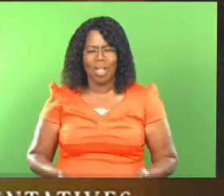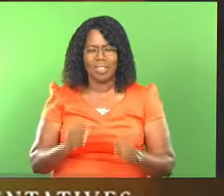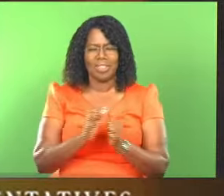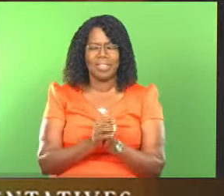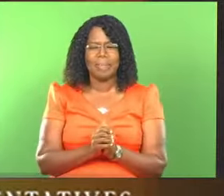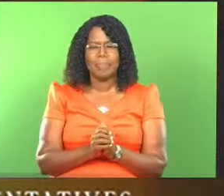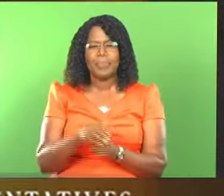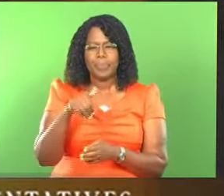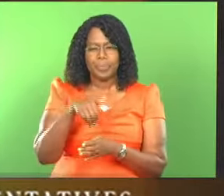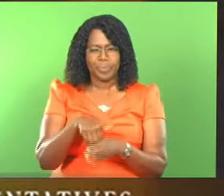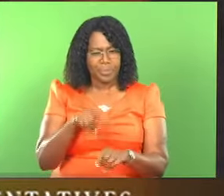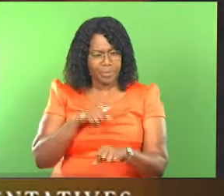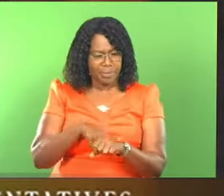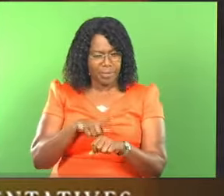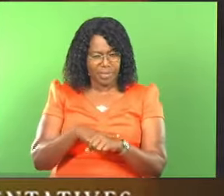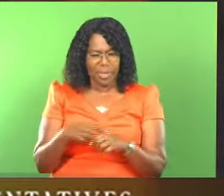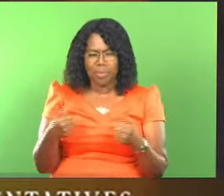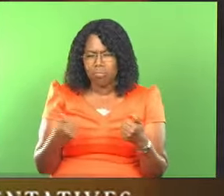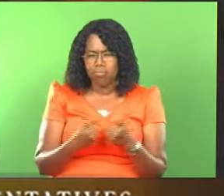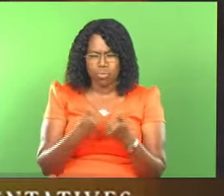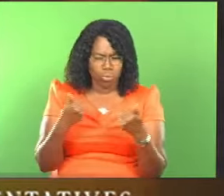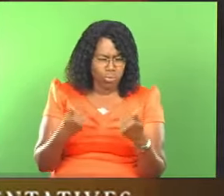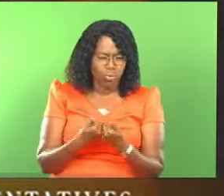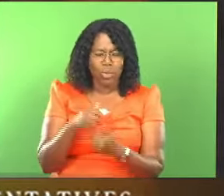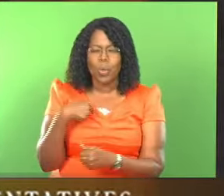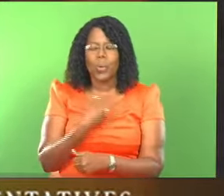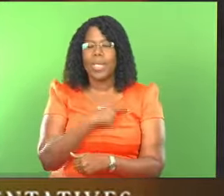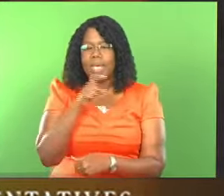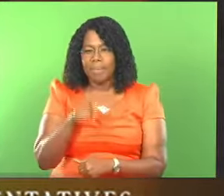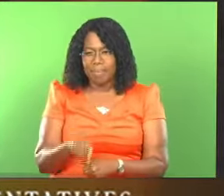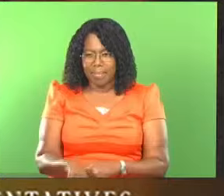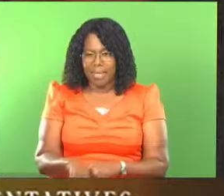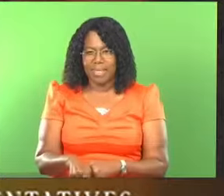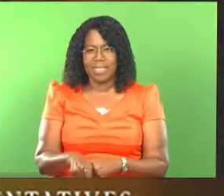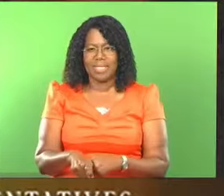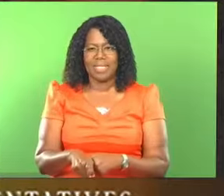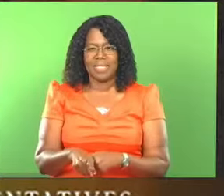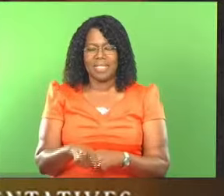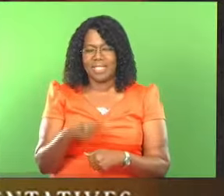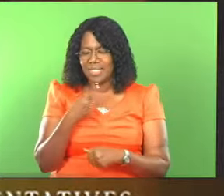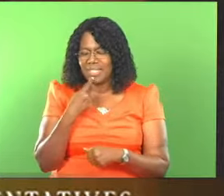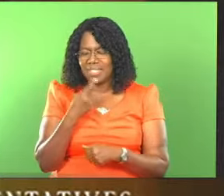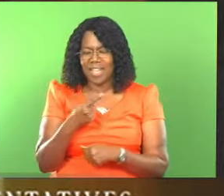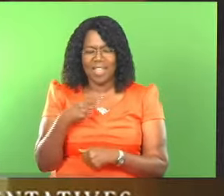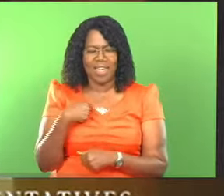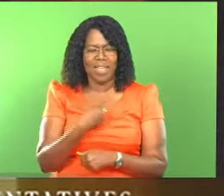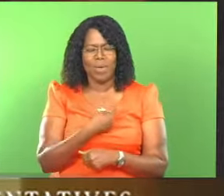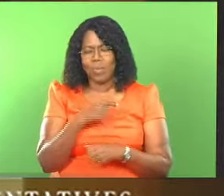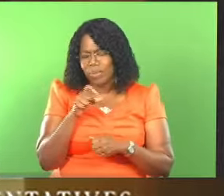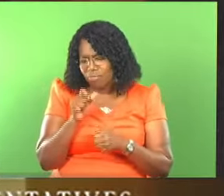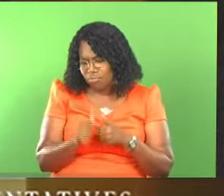conflicts, we must remain true to those values.